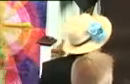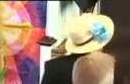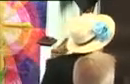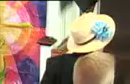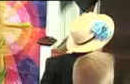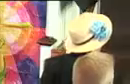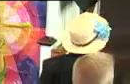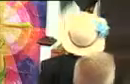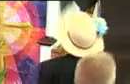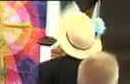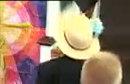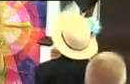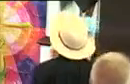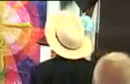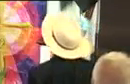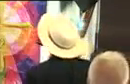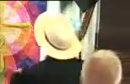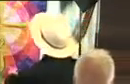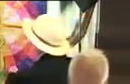risen today.